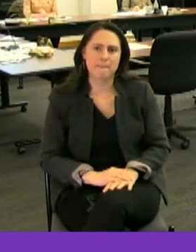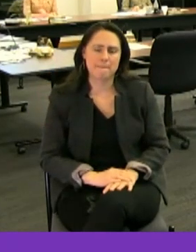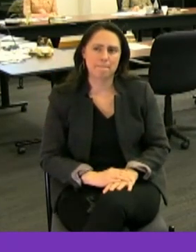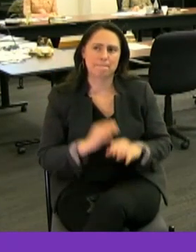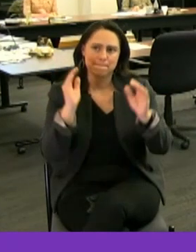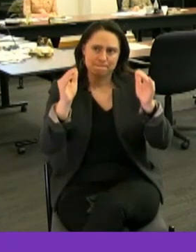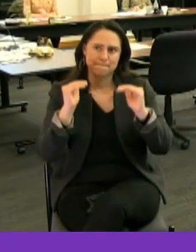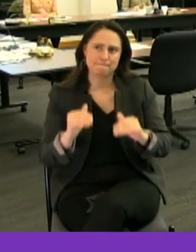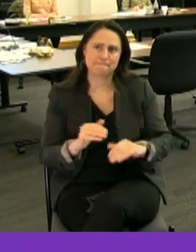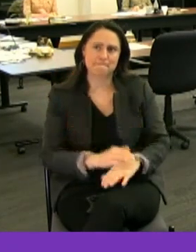Next.